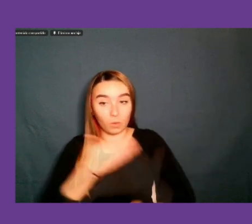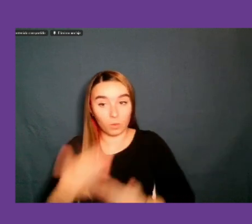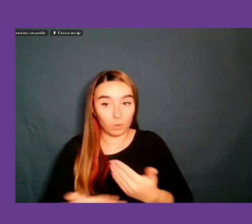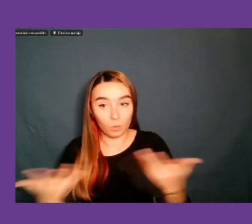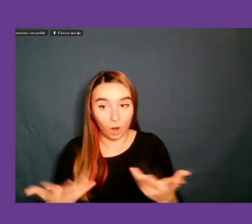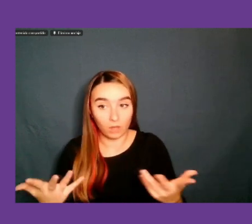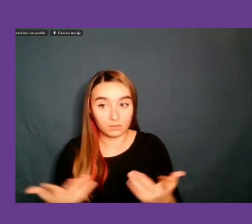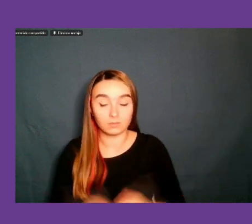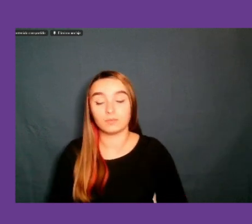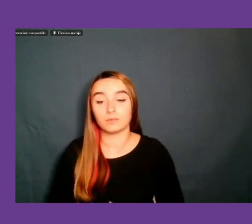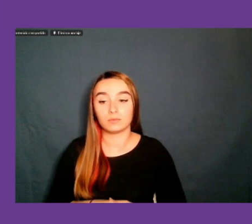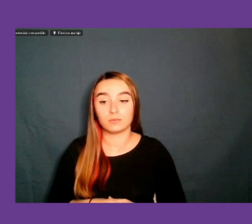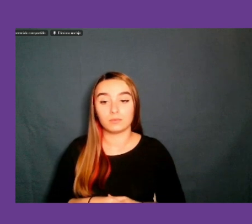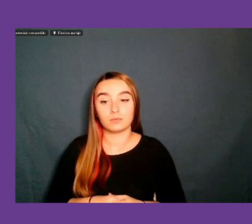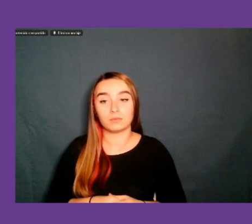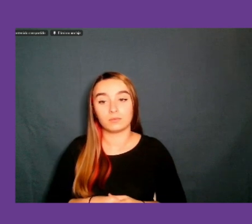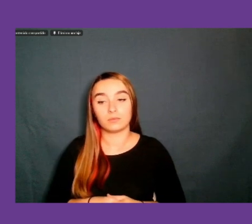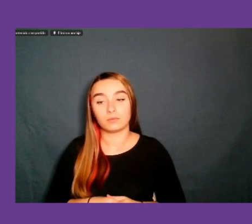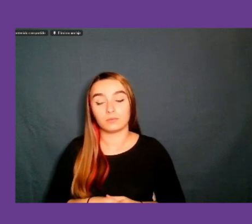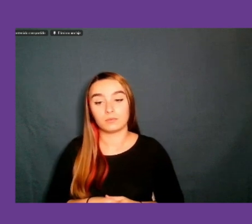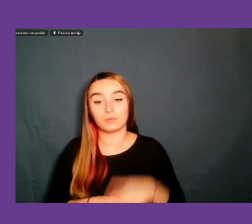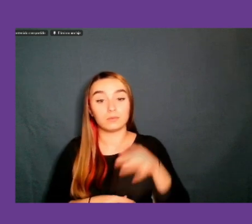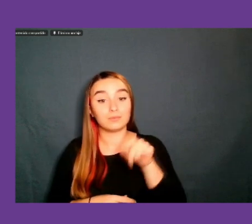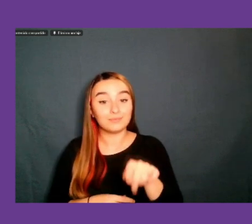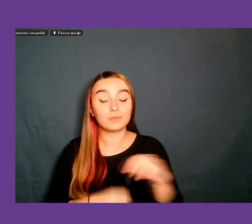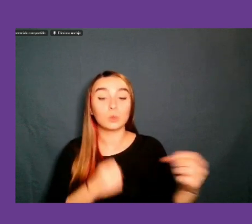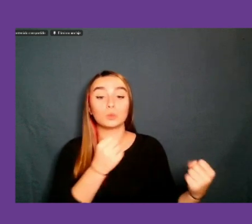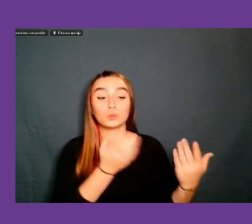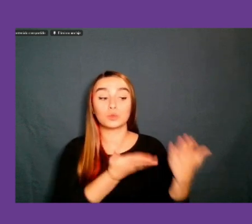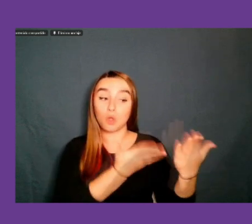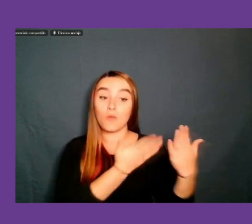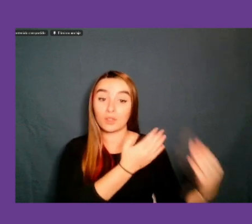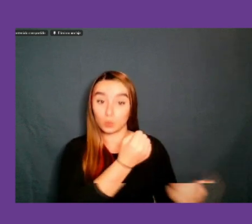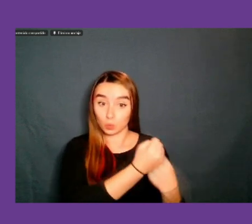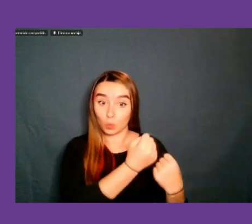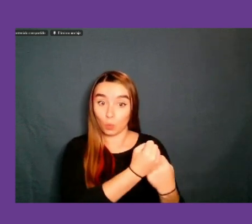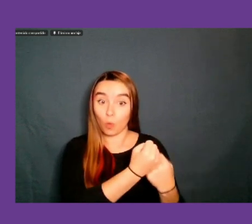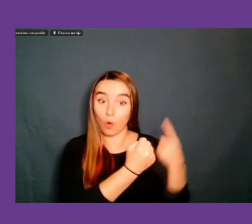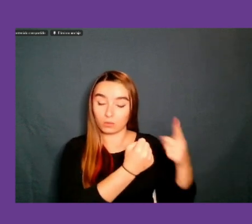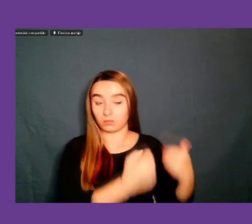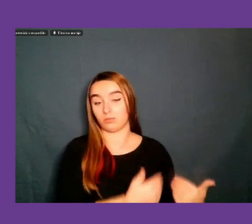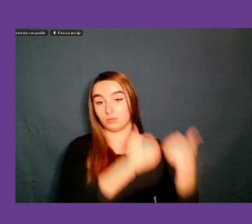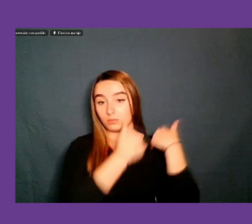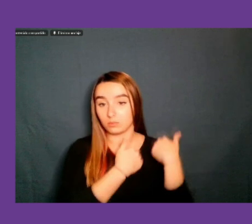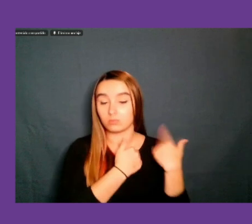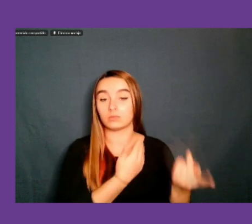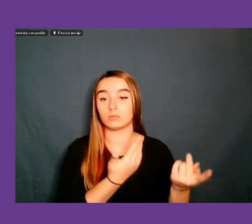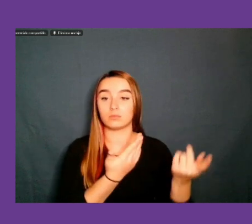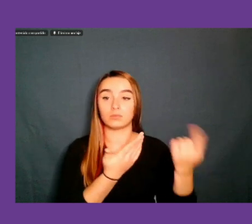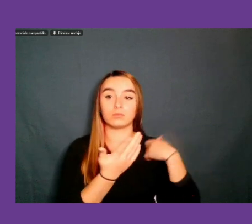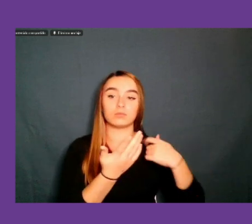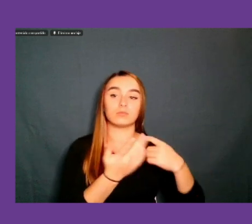Will be in charge of support services, help desk, call centers, technical support, relay